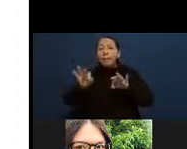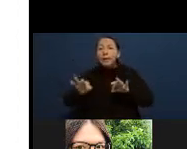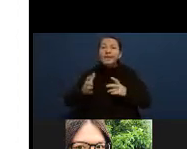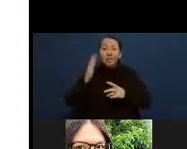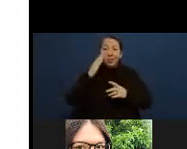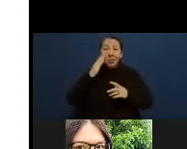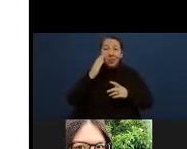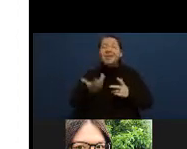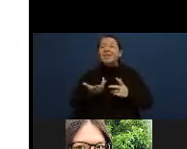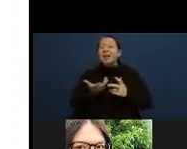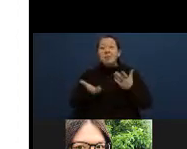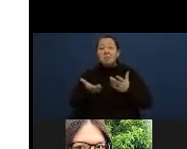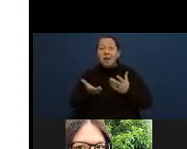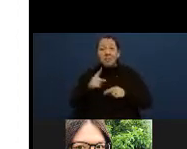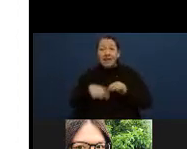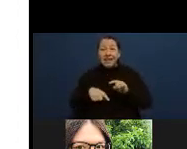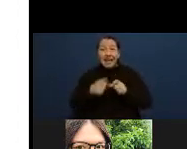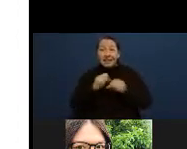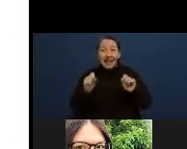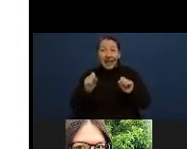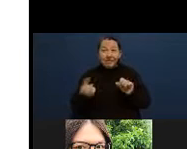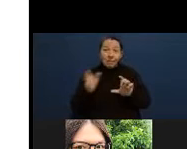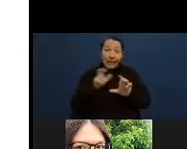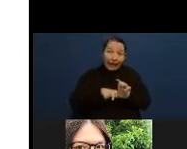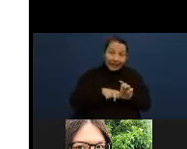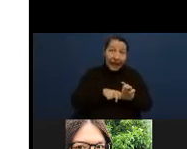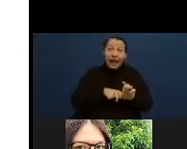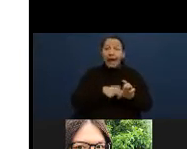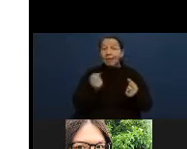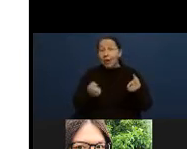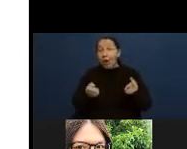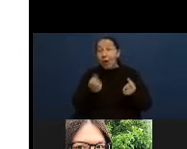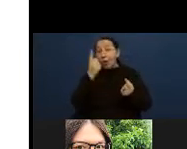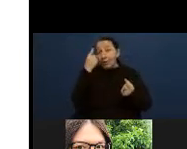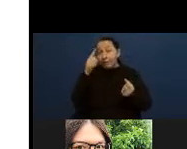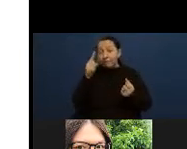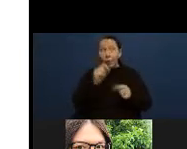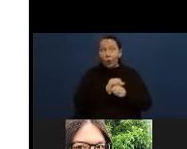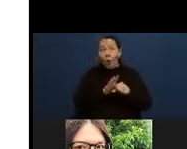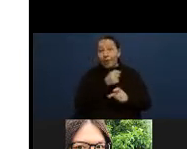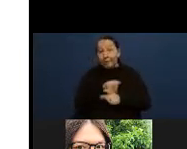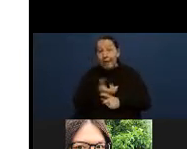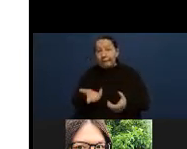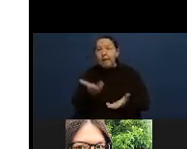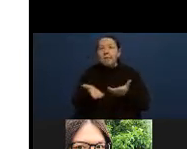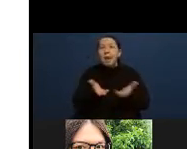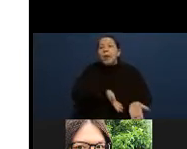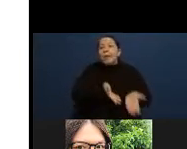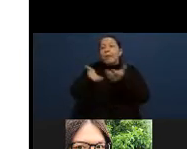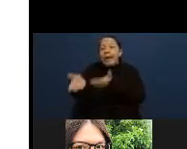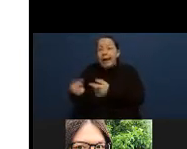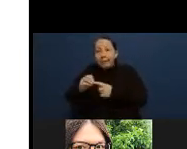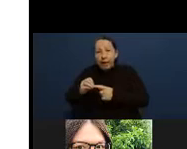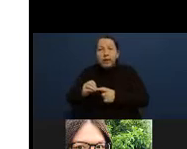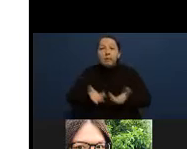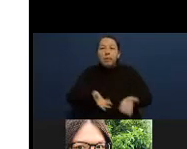able to safely be in our vehicles because of COVID. Maybe we bring them berries. Maybe we bring them fish. We look at different